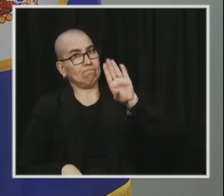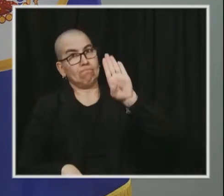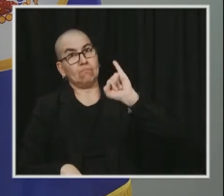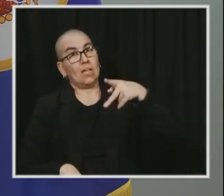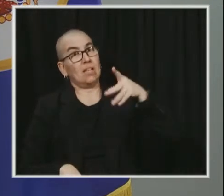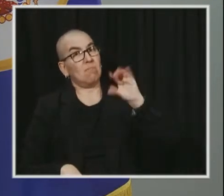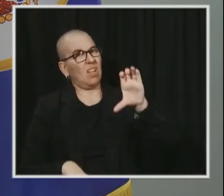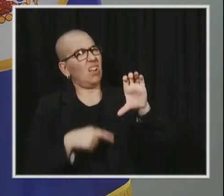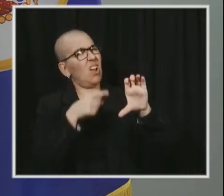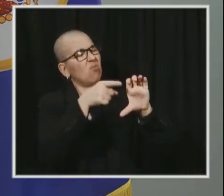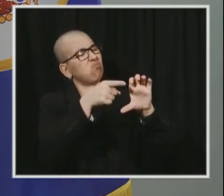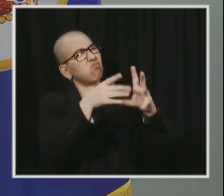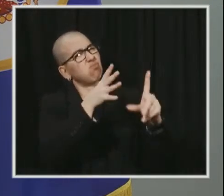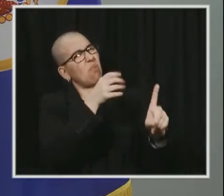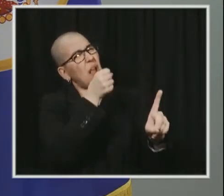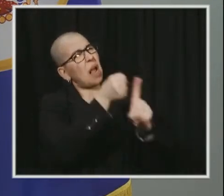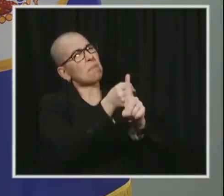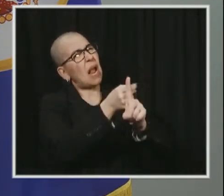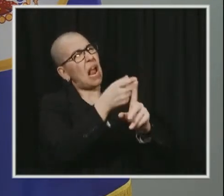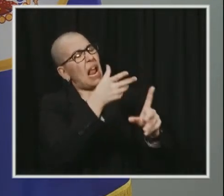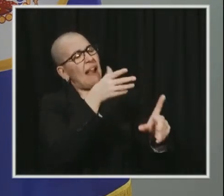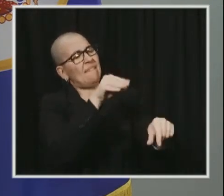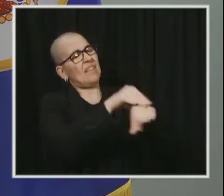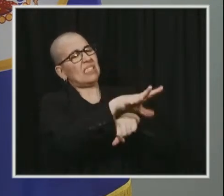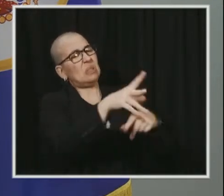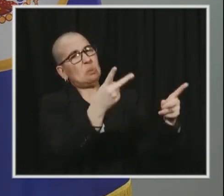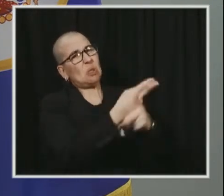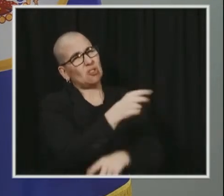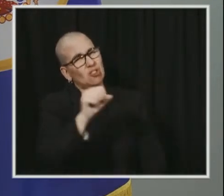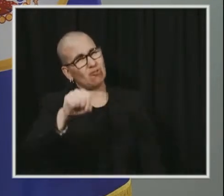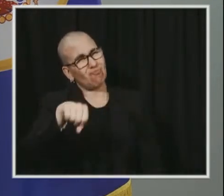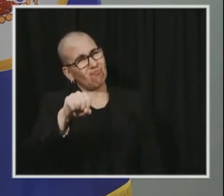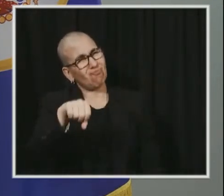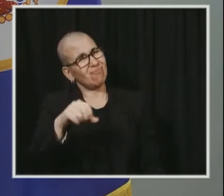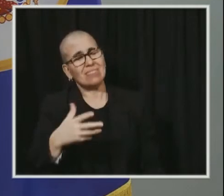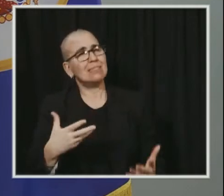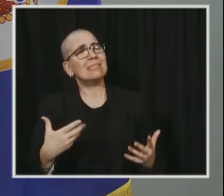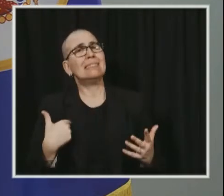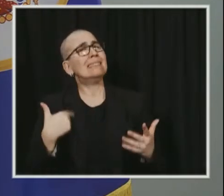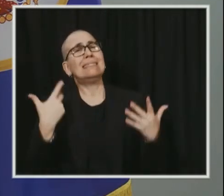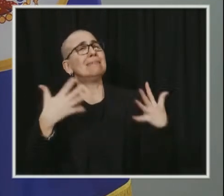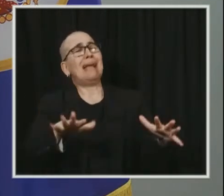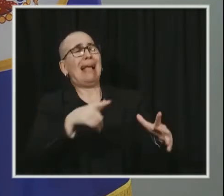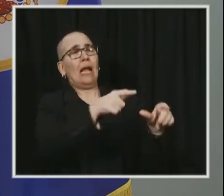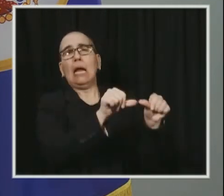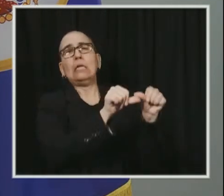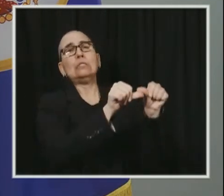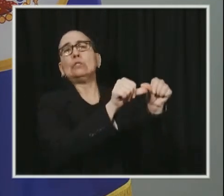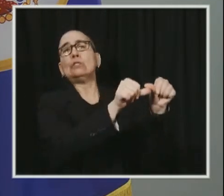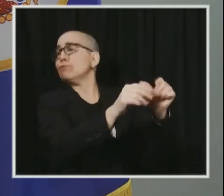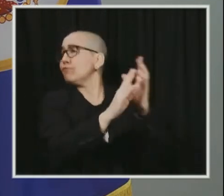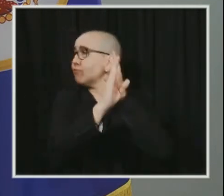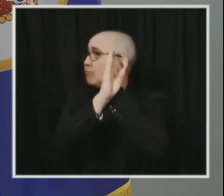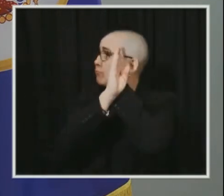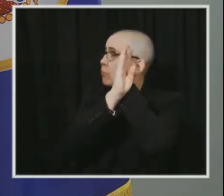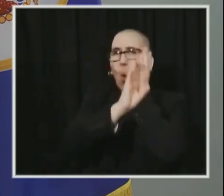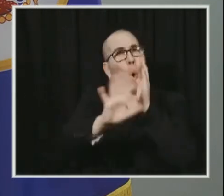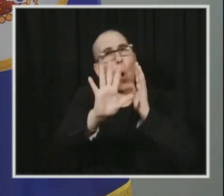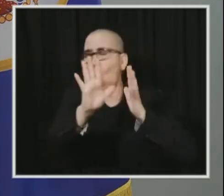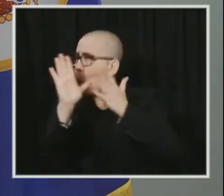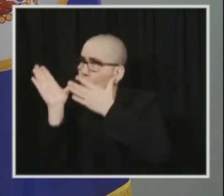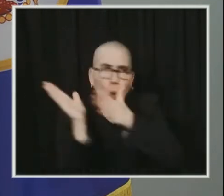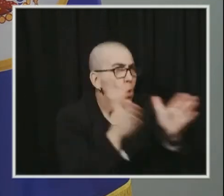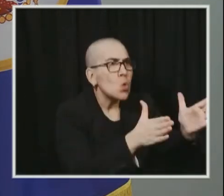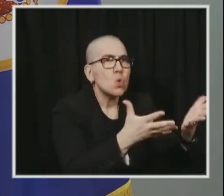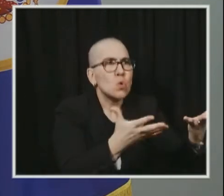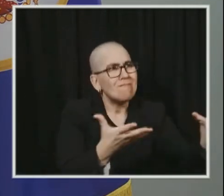already heard. We need to ensure that we don't further these disparities along the way. In order to mitigate the virus, we also need